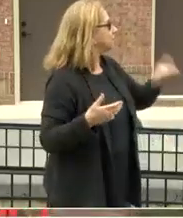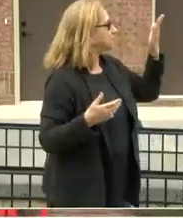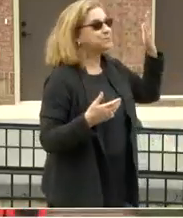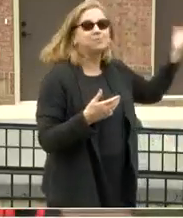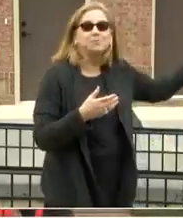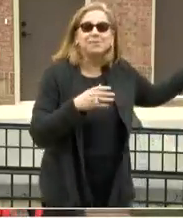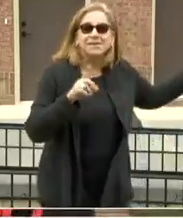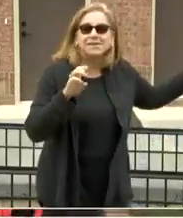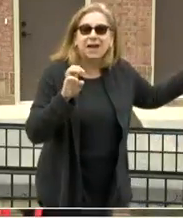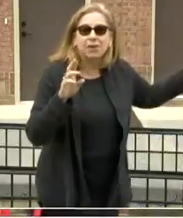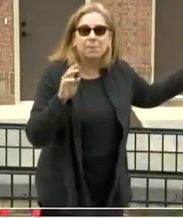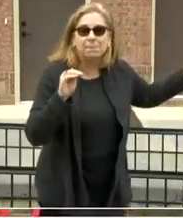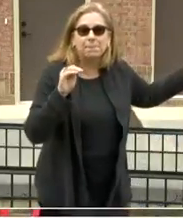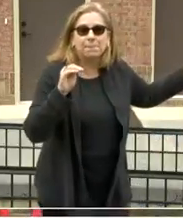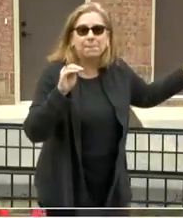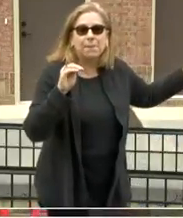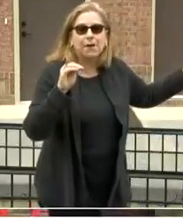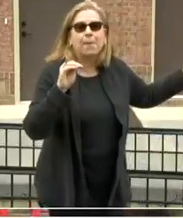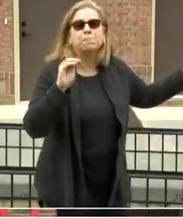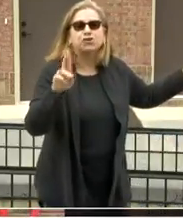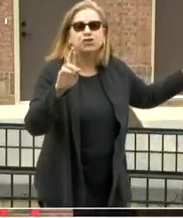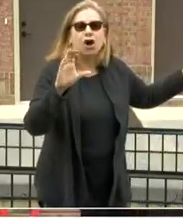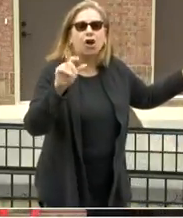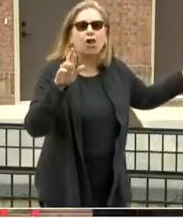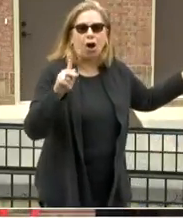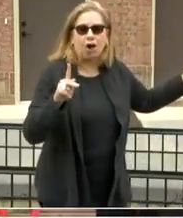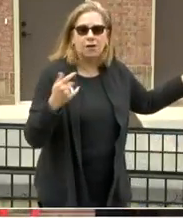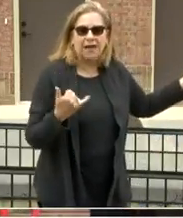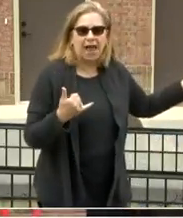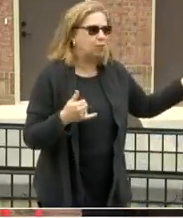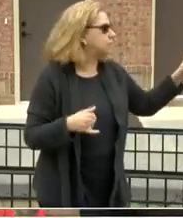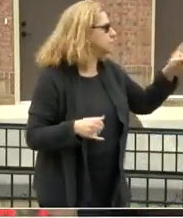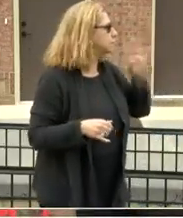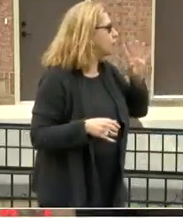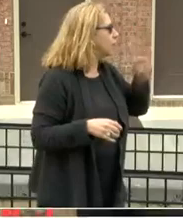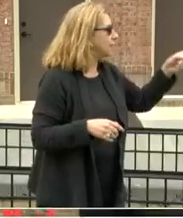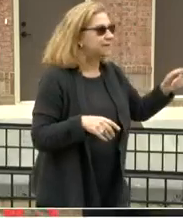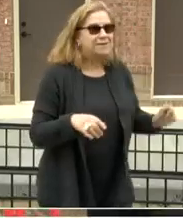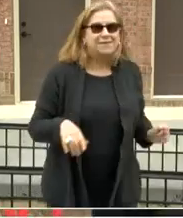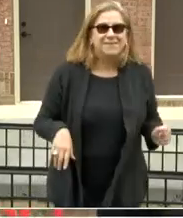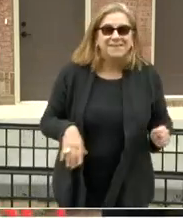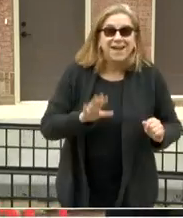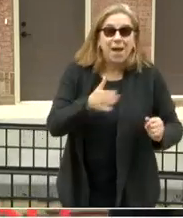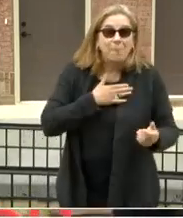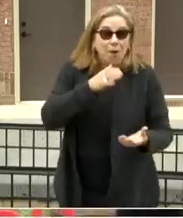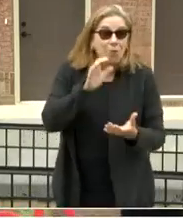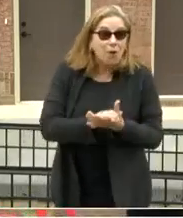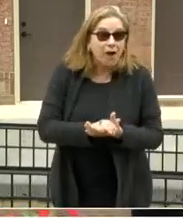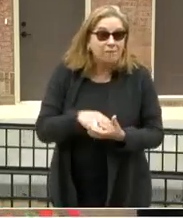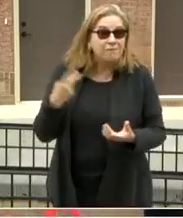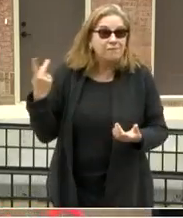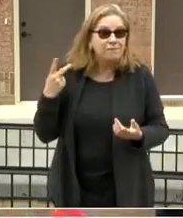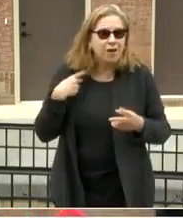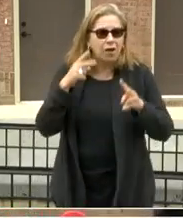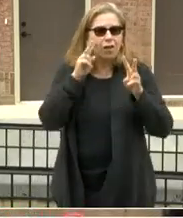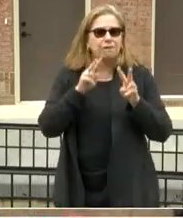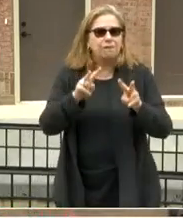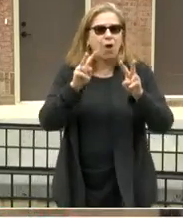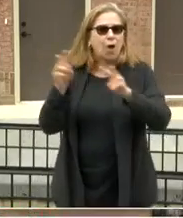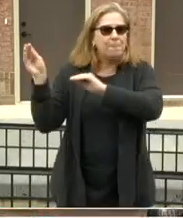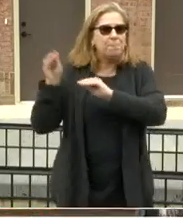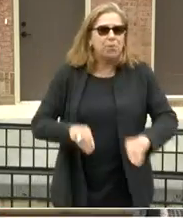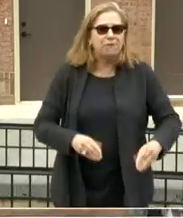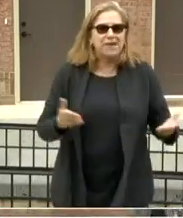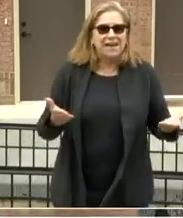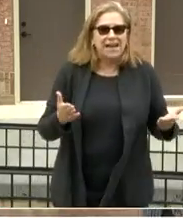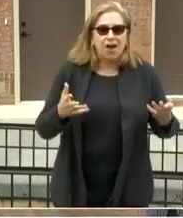Good morning, all. Me and my wife are looking forward to moving here to St. Elizabeth's East. We saw all the new development and all the things